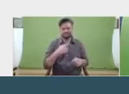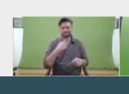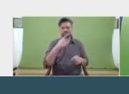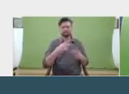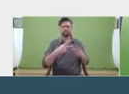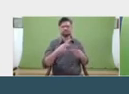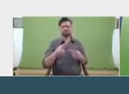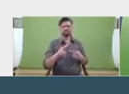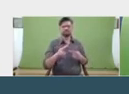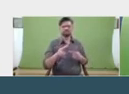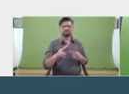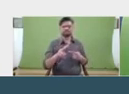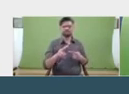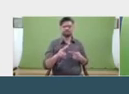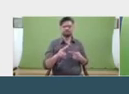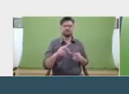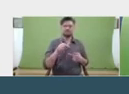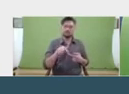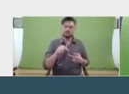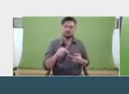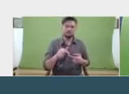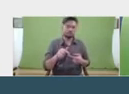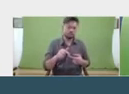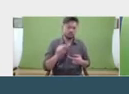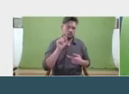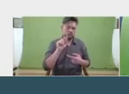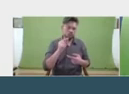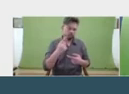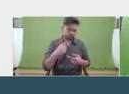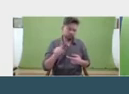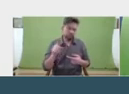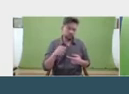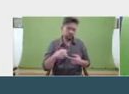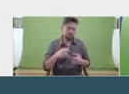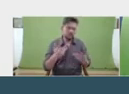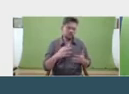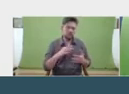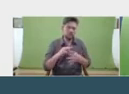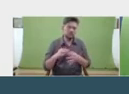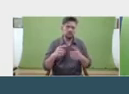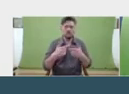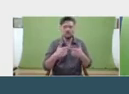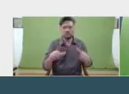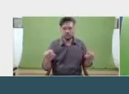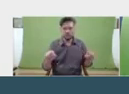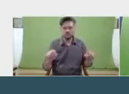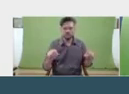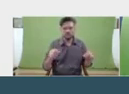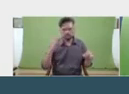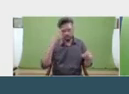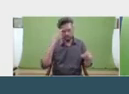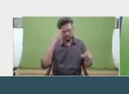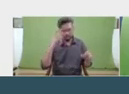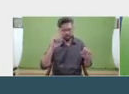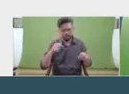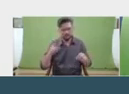very good point that uh where linguistic knowledge really establishes not only that sign